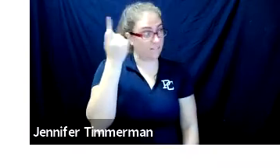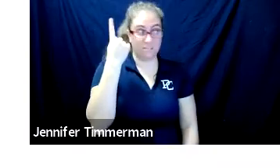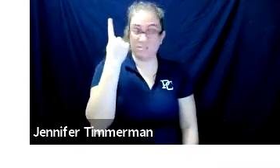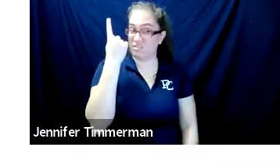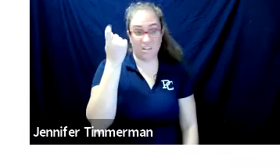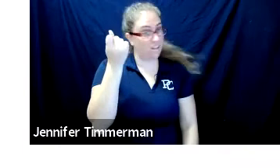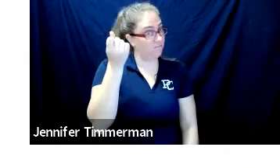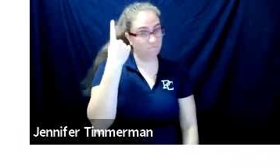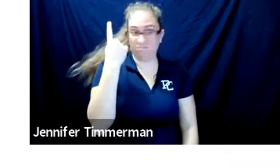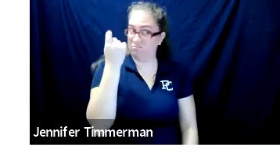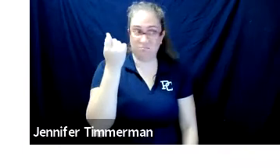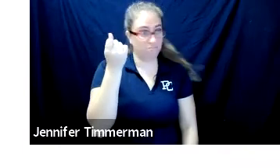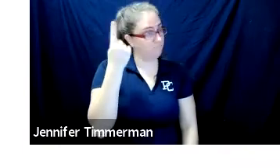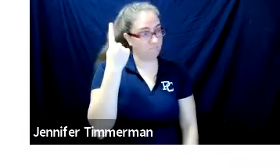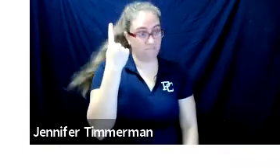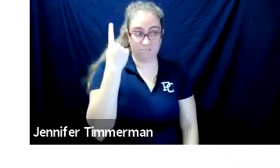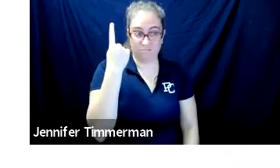I don't understand.